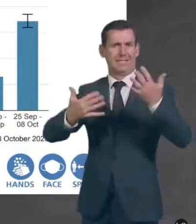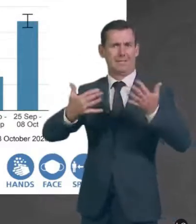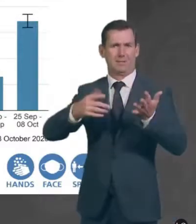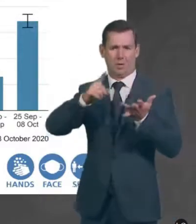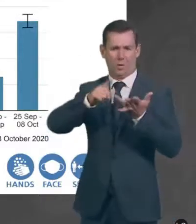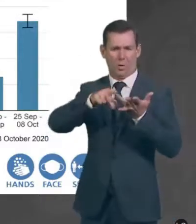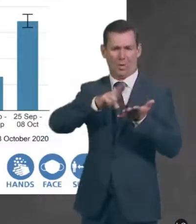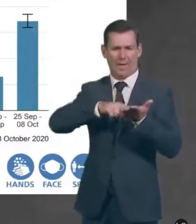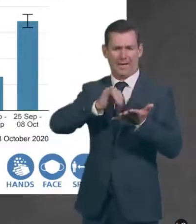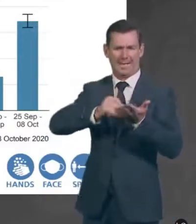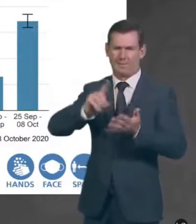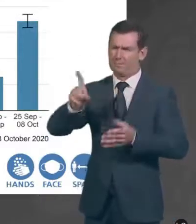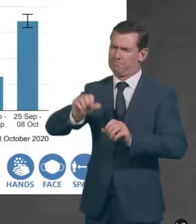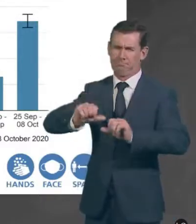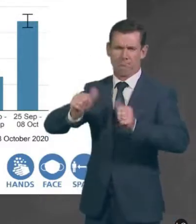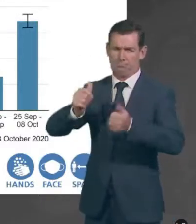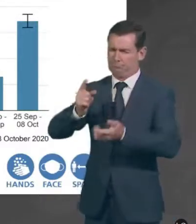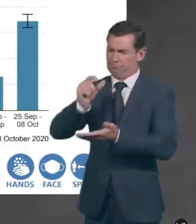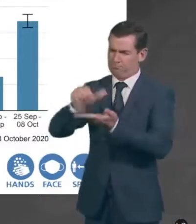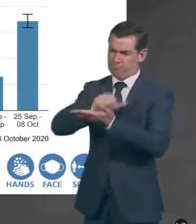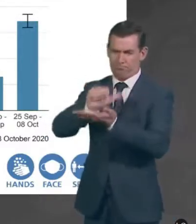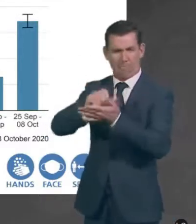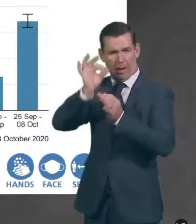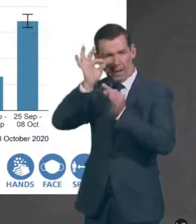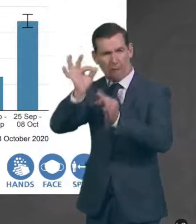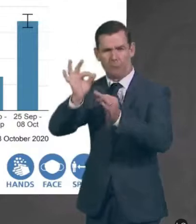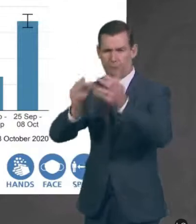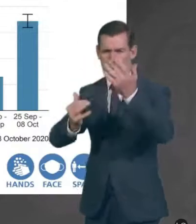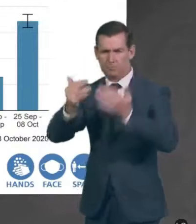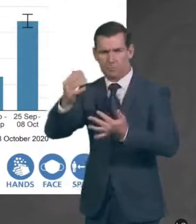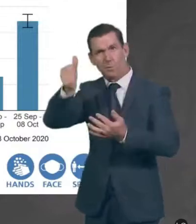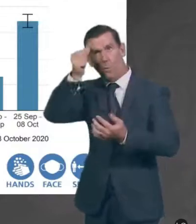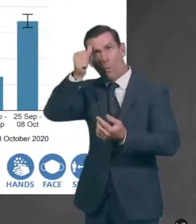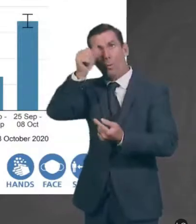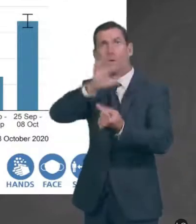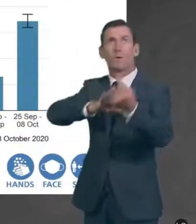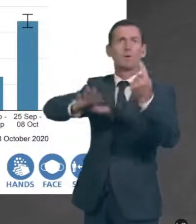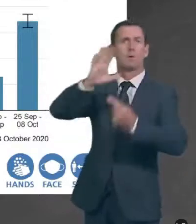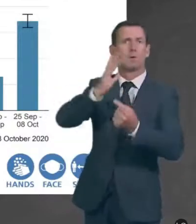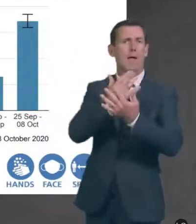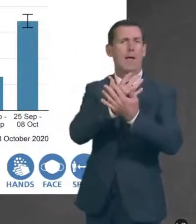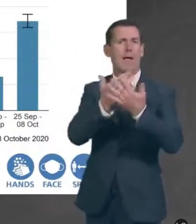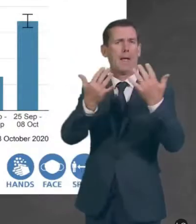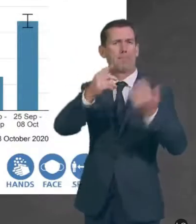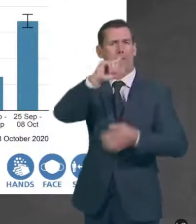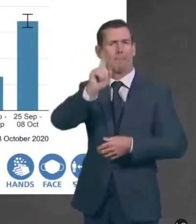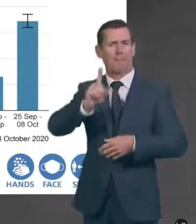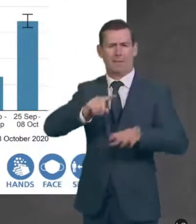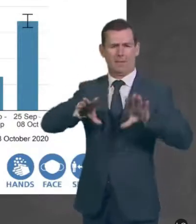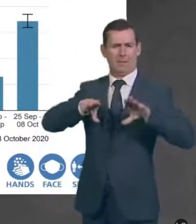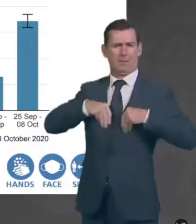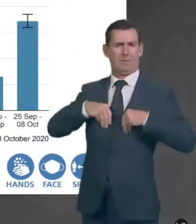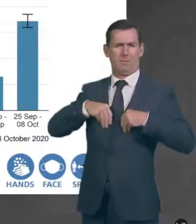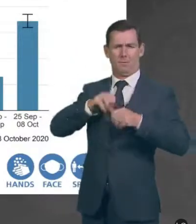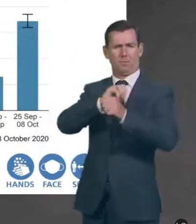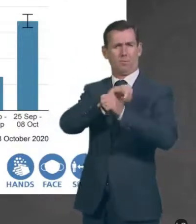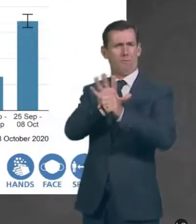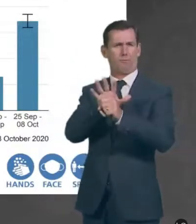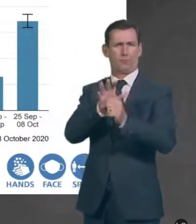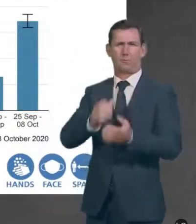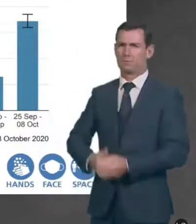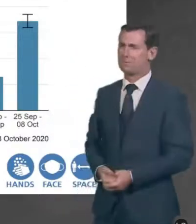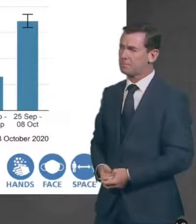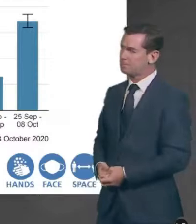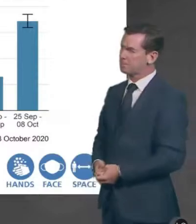country. And it's an estimate of the number of people who have COVID at any one time. And what you can see is that from May,